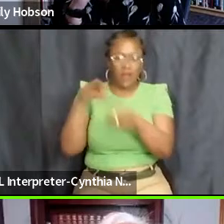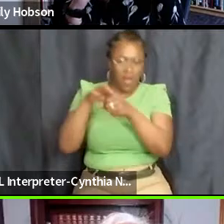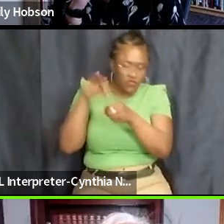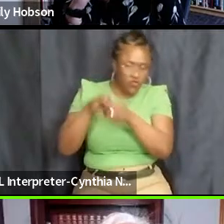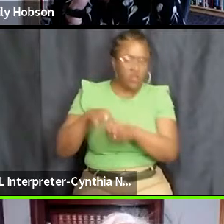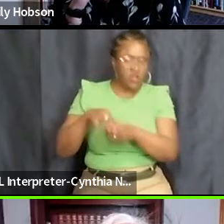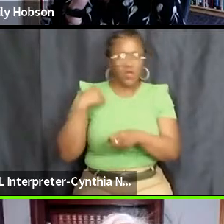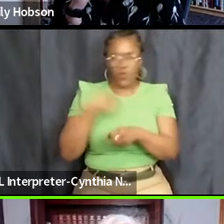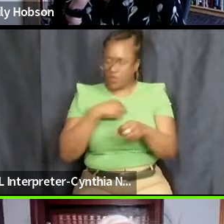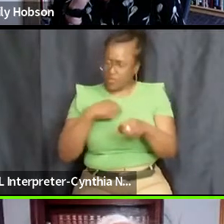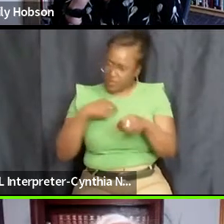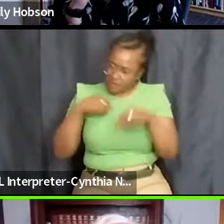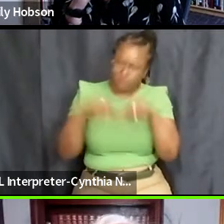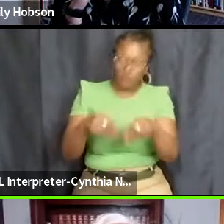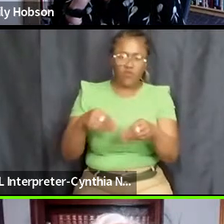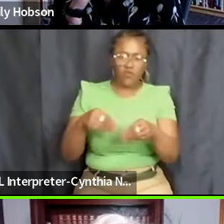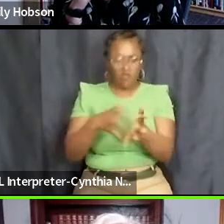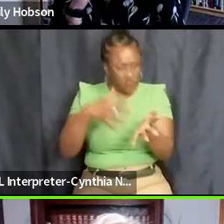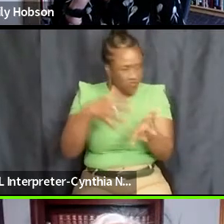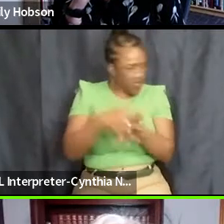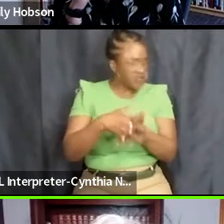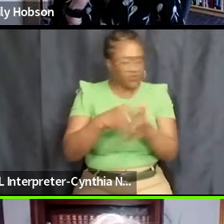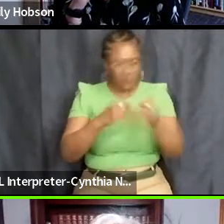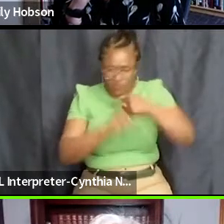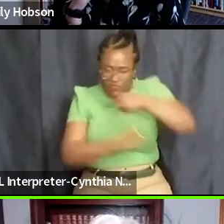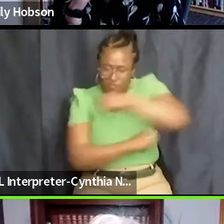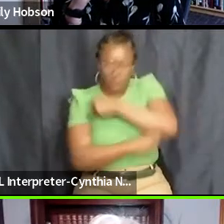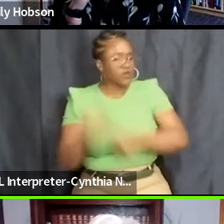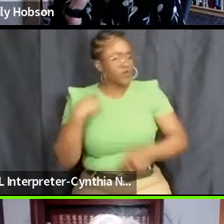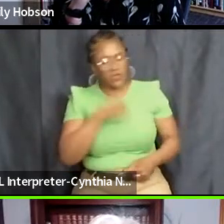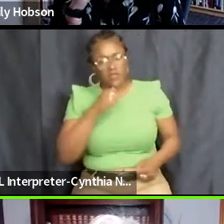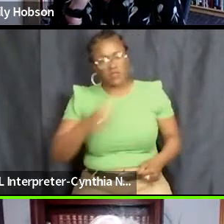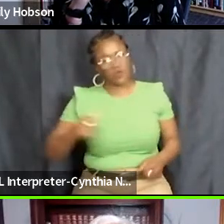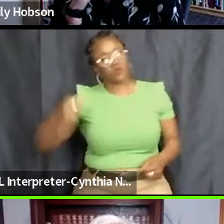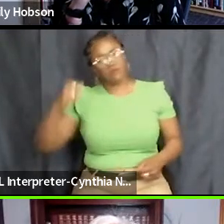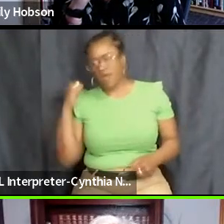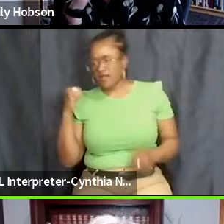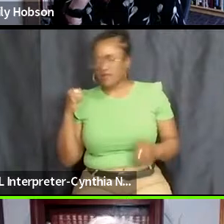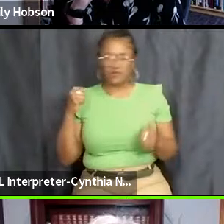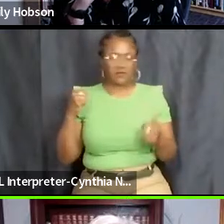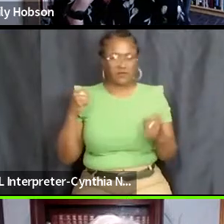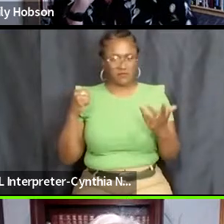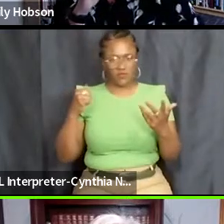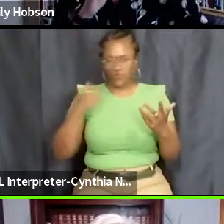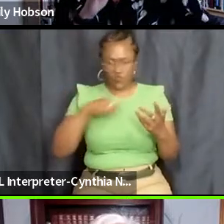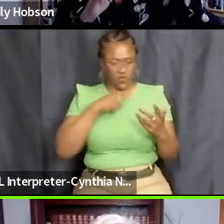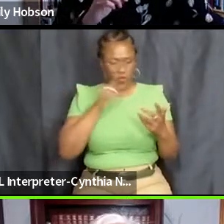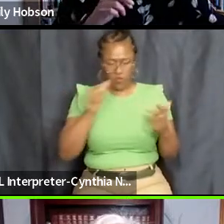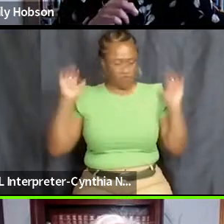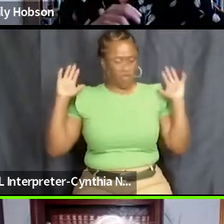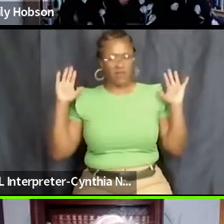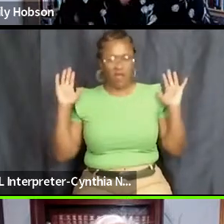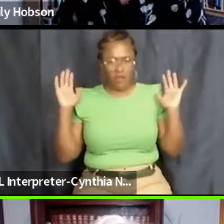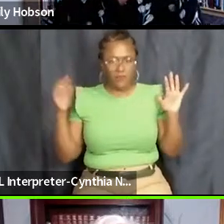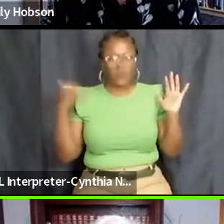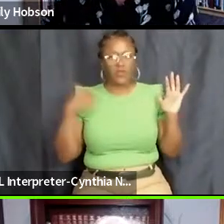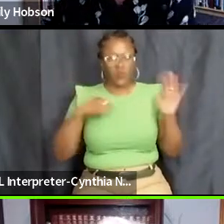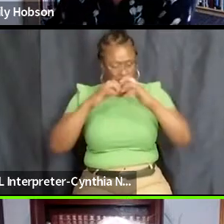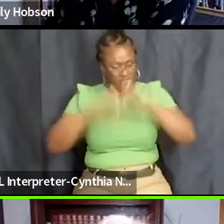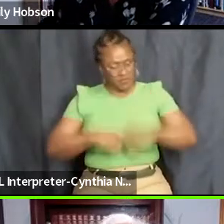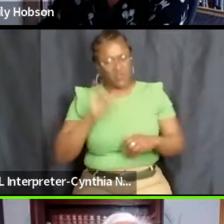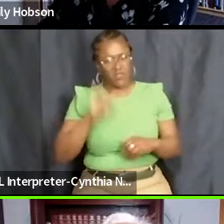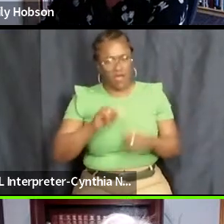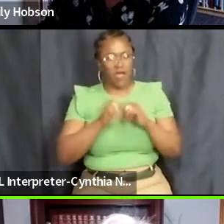We move on the grassroots front. We don't back down. That's how you begin to dismantle this,